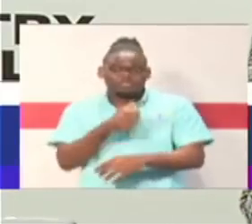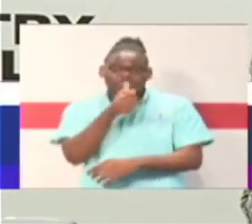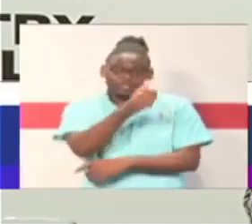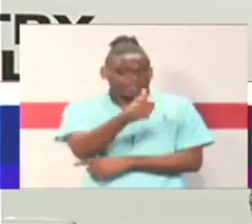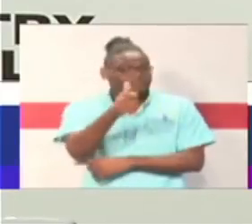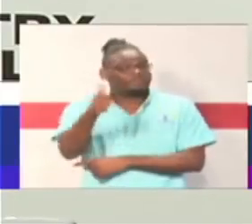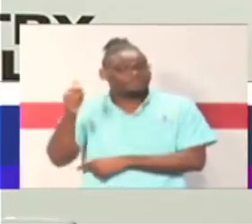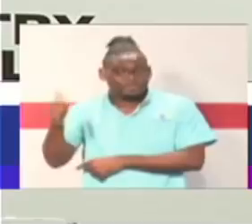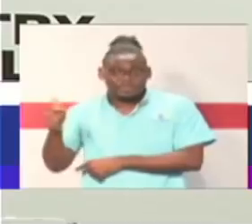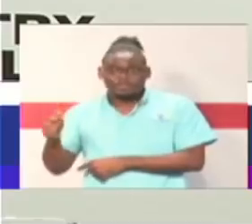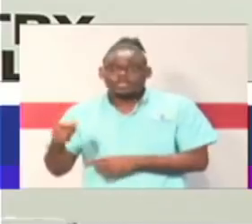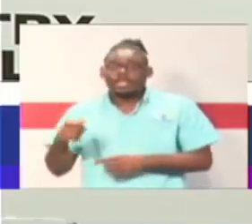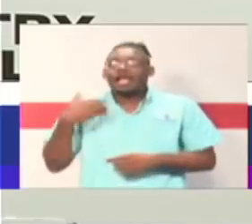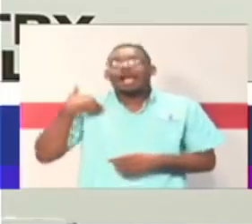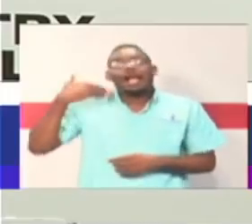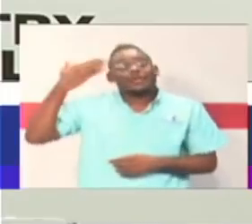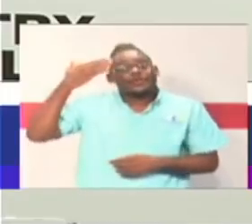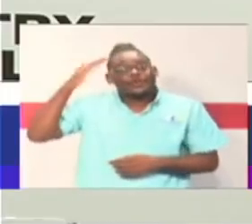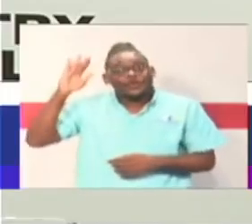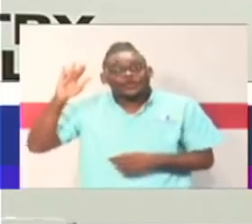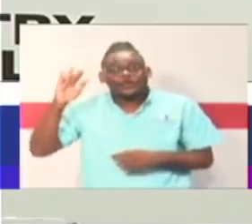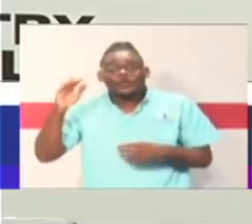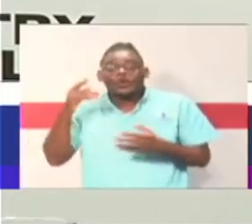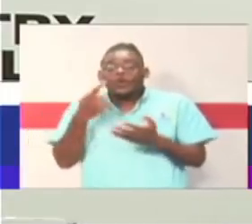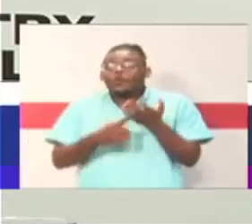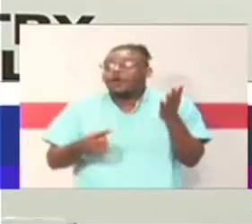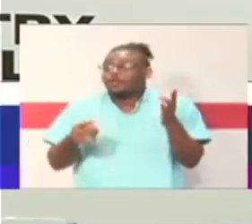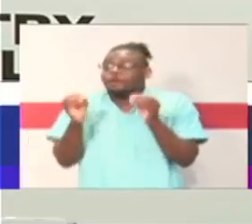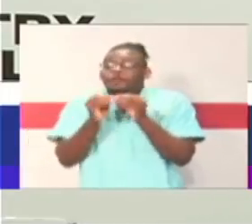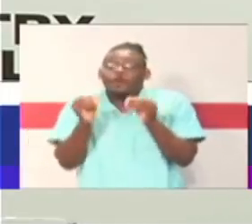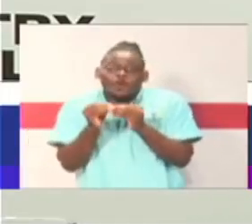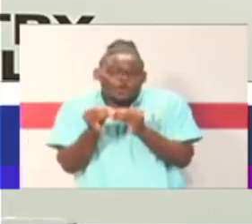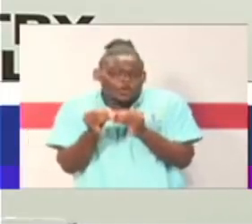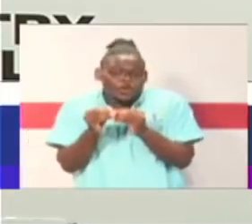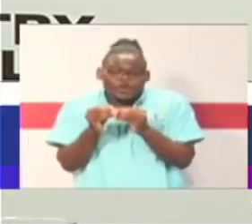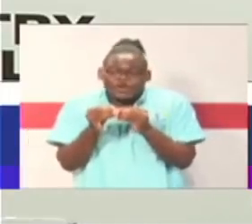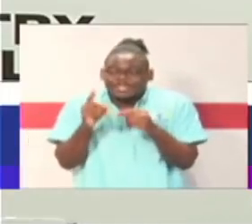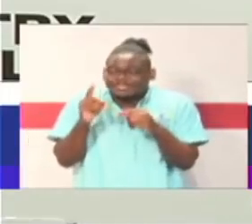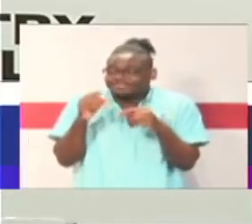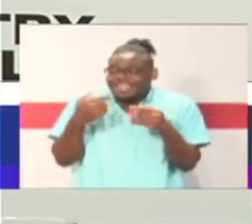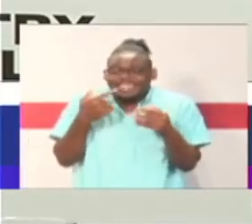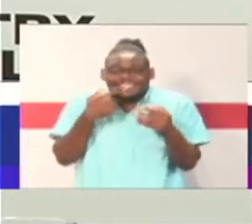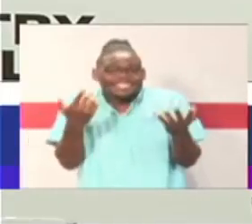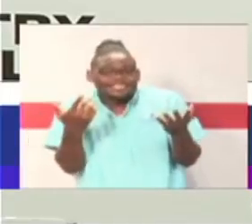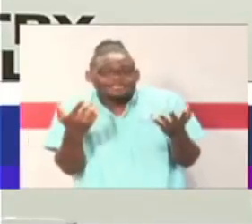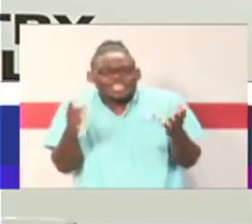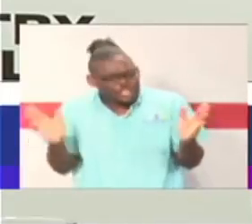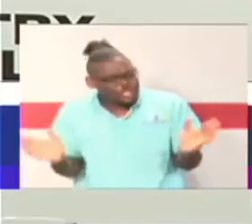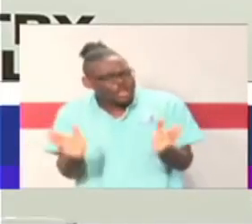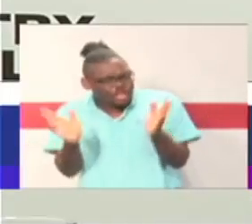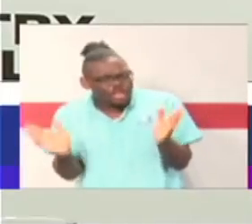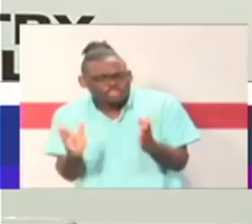what stronger testimonial could possibly get to encourage our pregnant